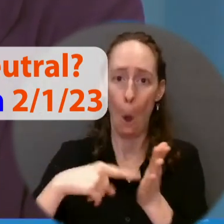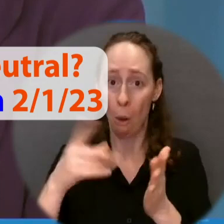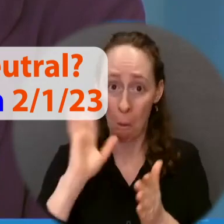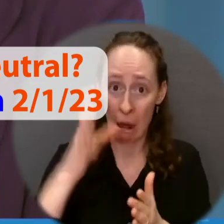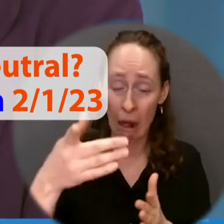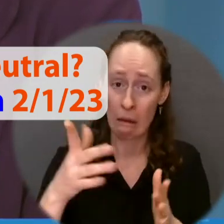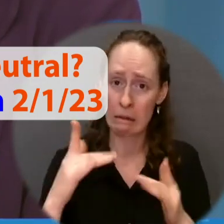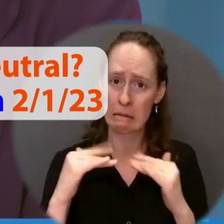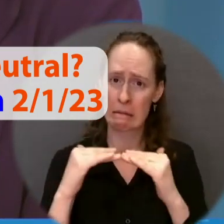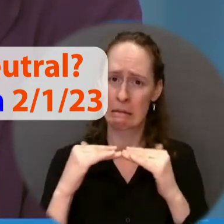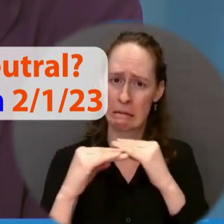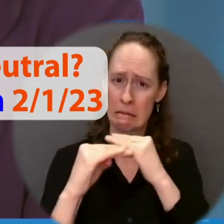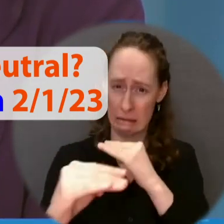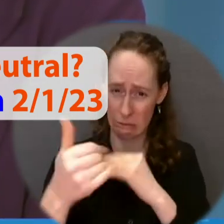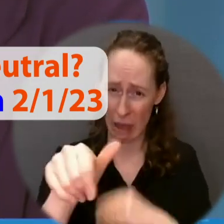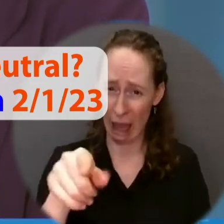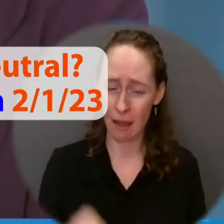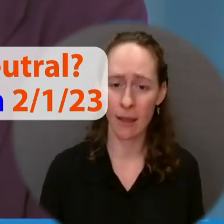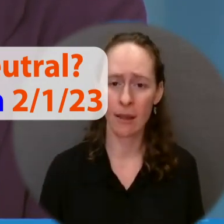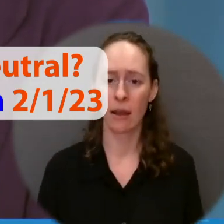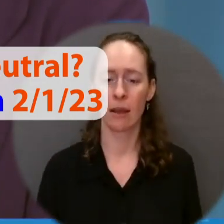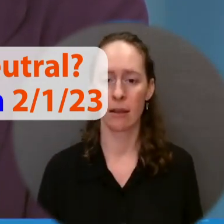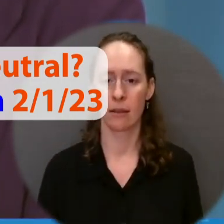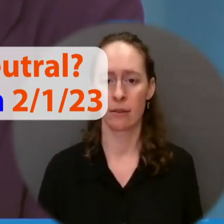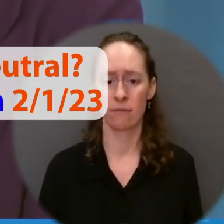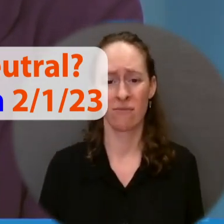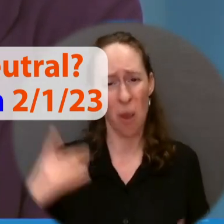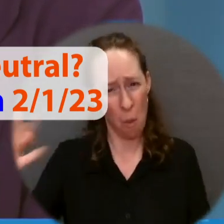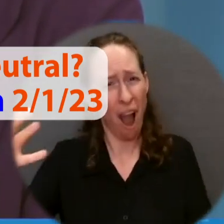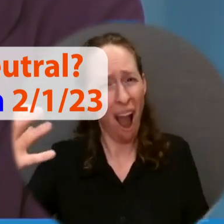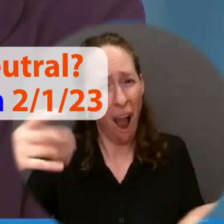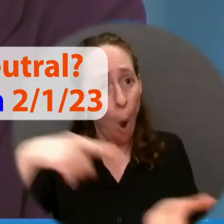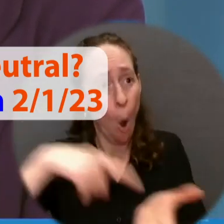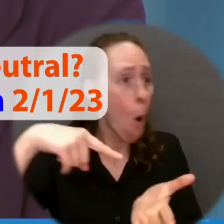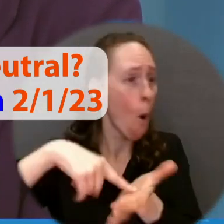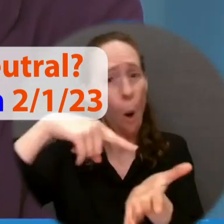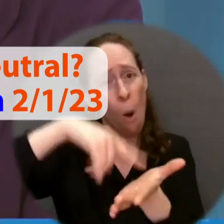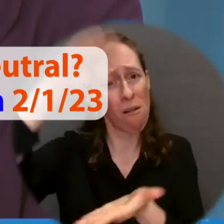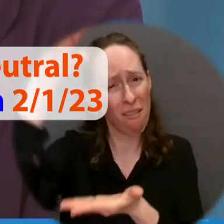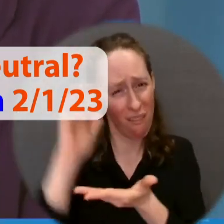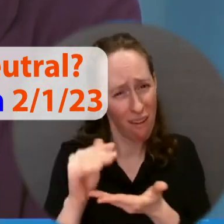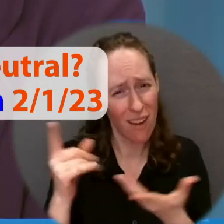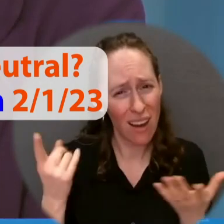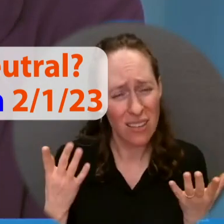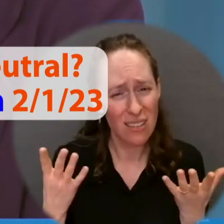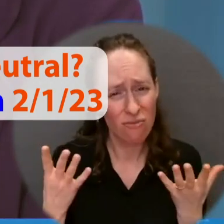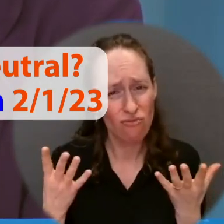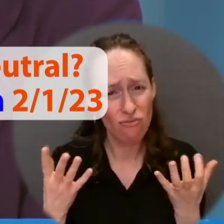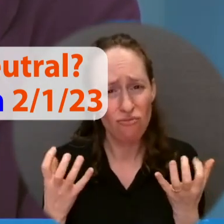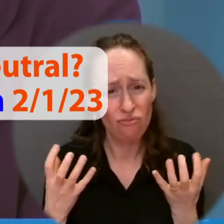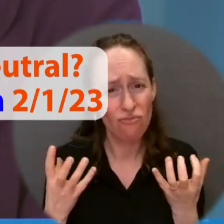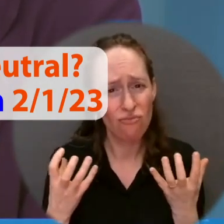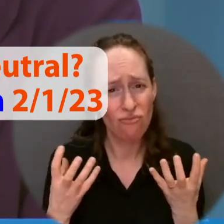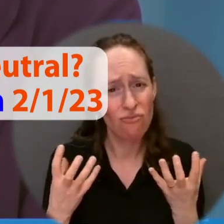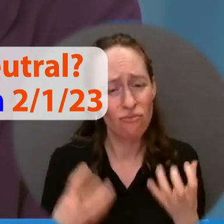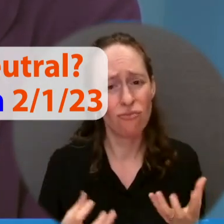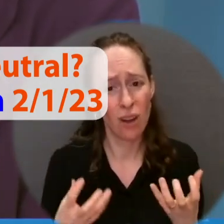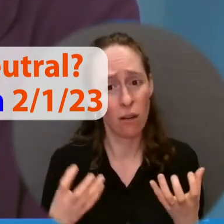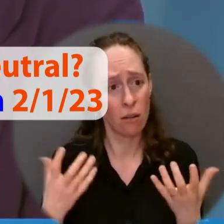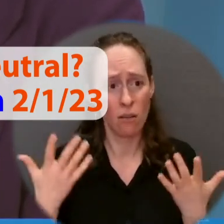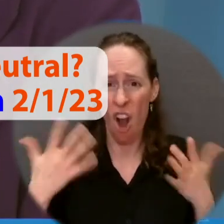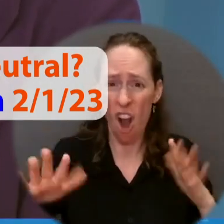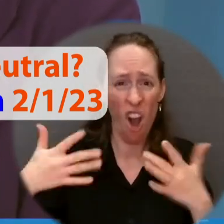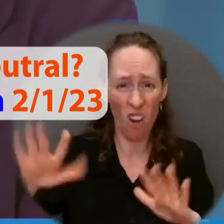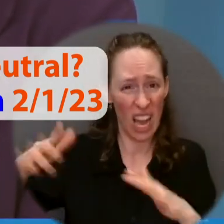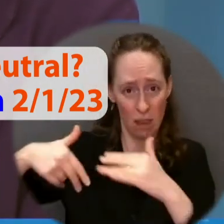record to speak to, as I just mentioned, the $1.7 billion that he has been able to do in the first 2 years